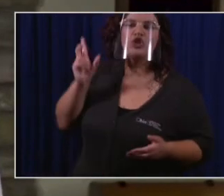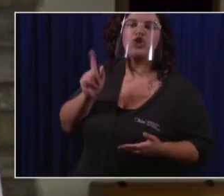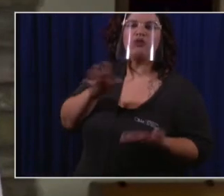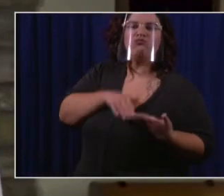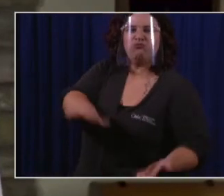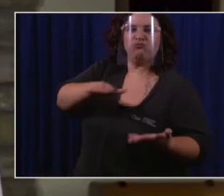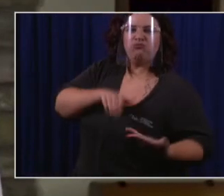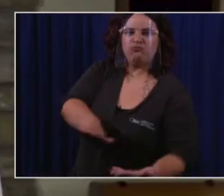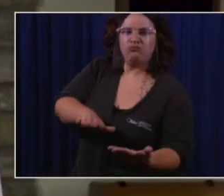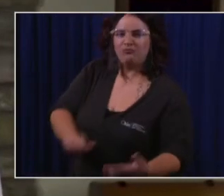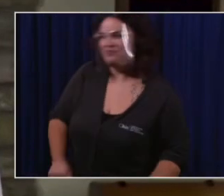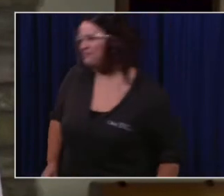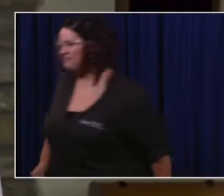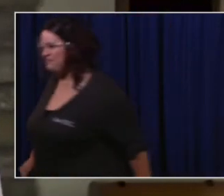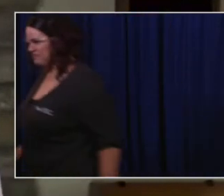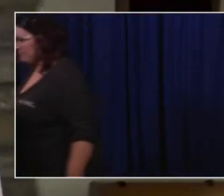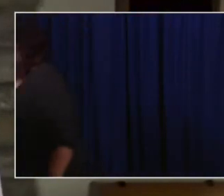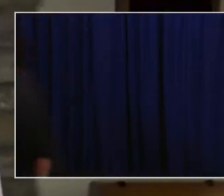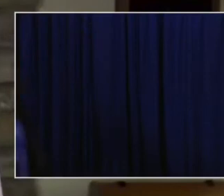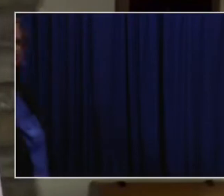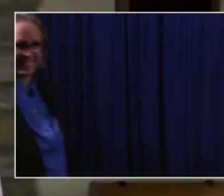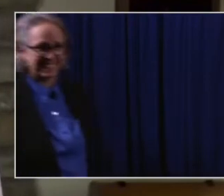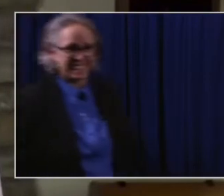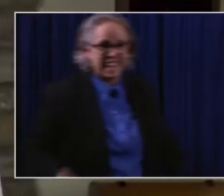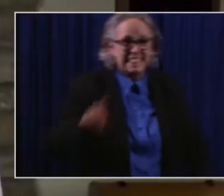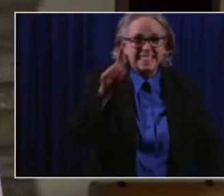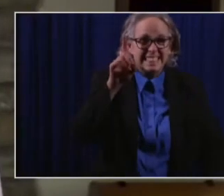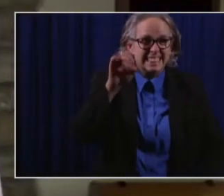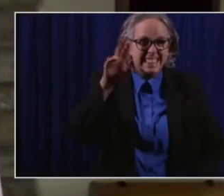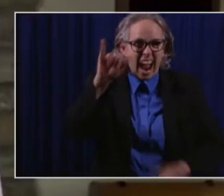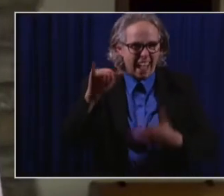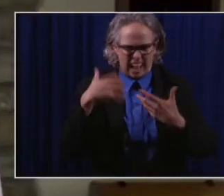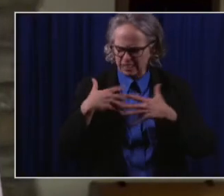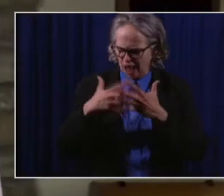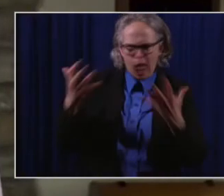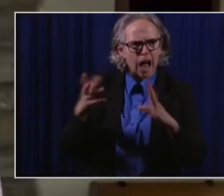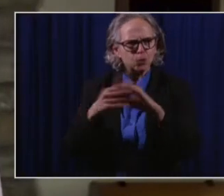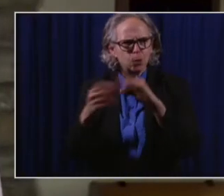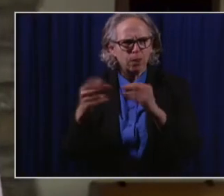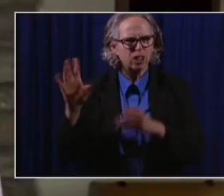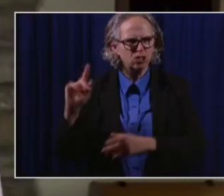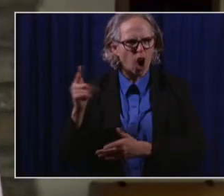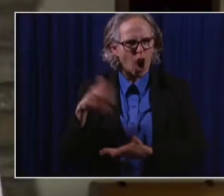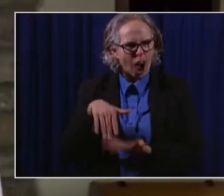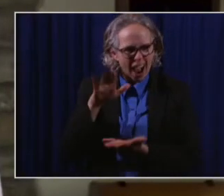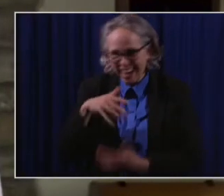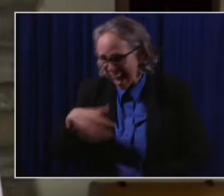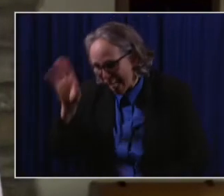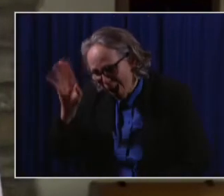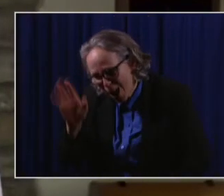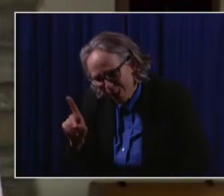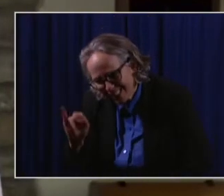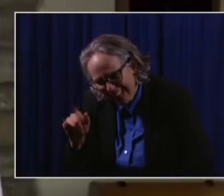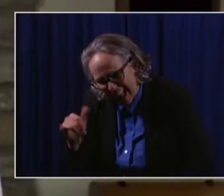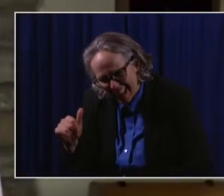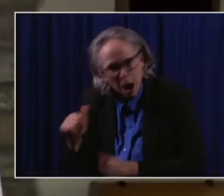Dolly is commenting on what I'm doing, I guess. Anyway, hello, Dolly.